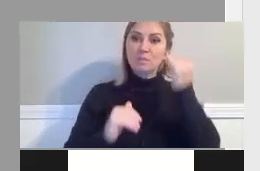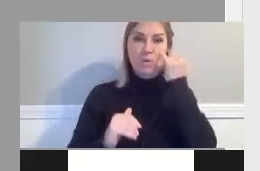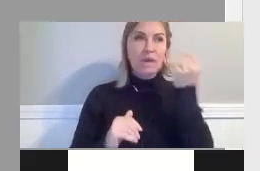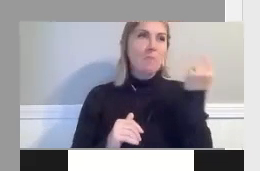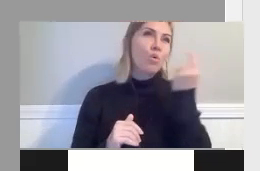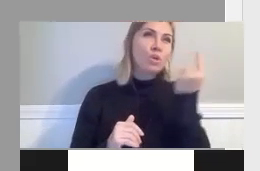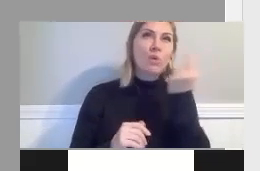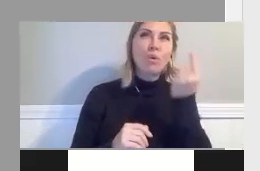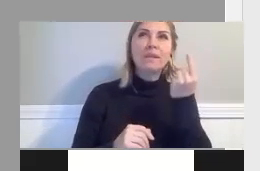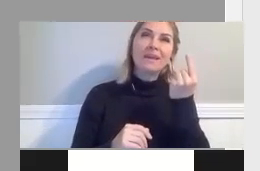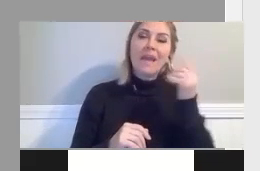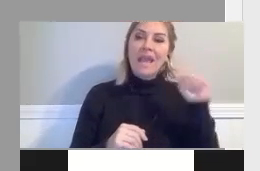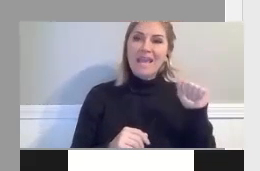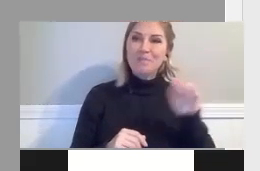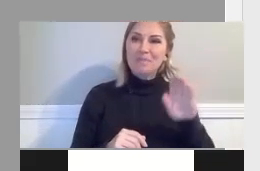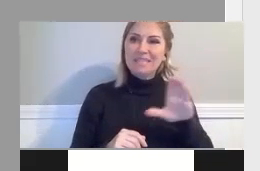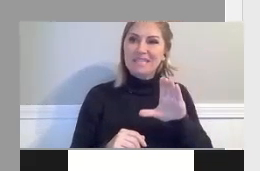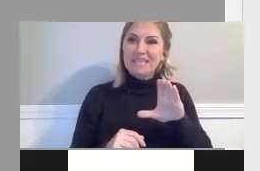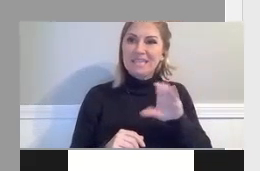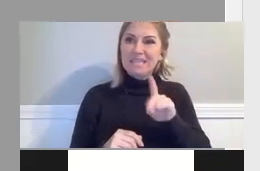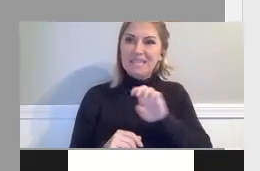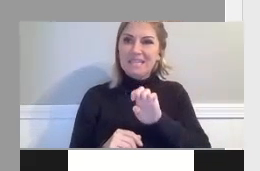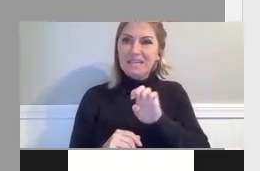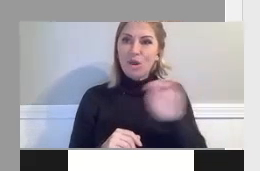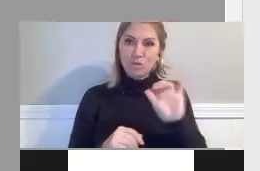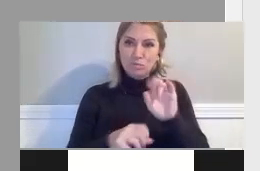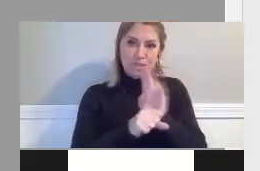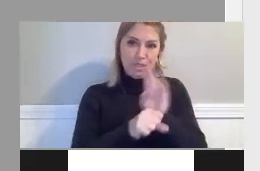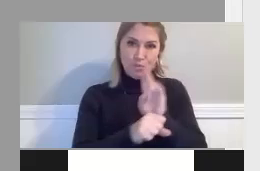to, because A, B, C, D, E can also be used to